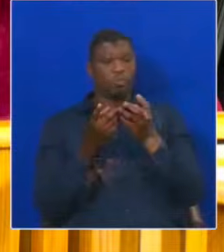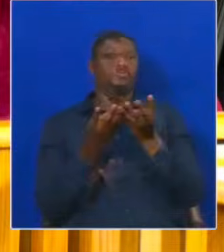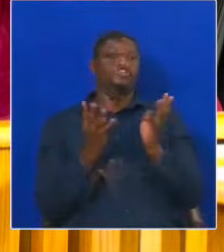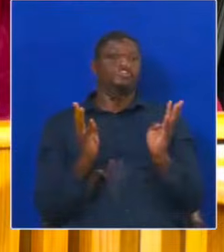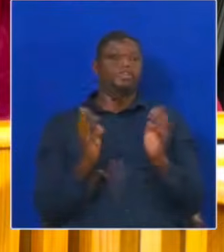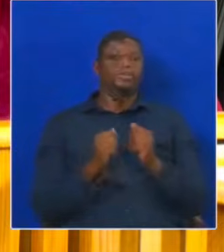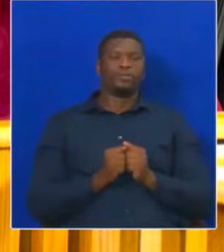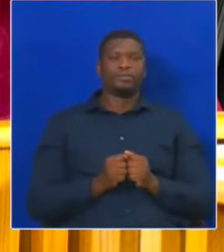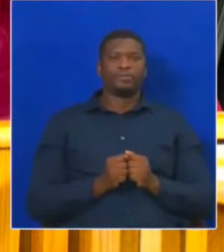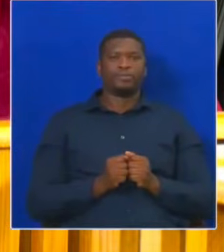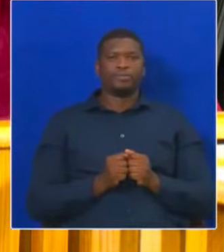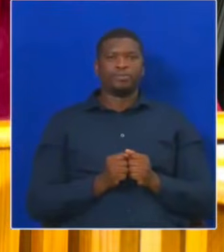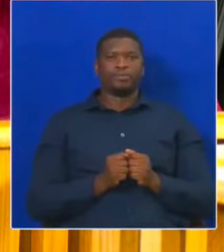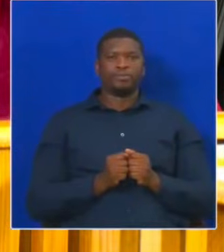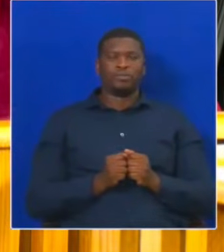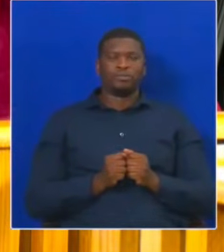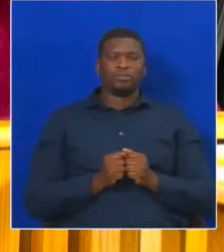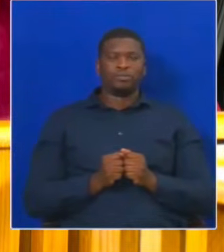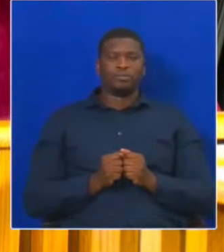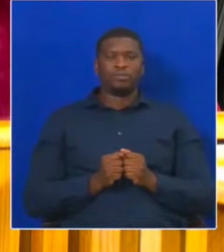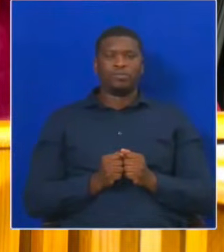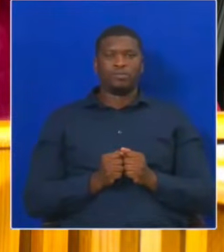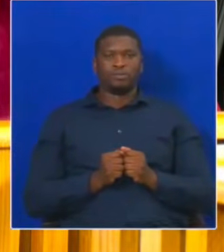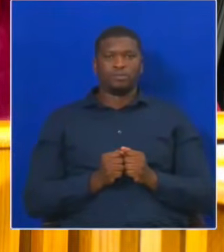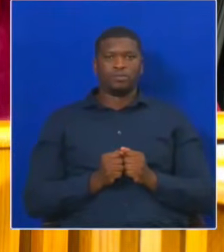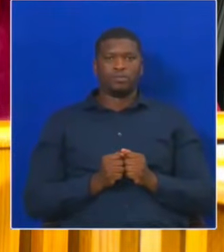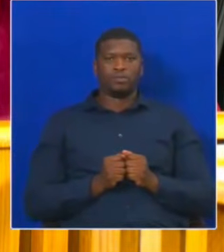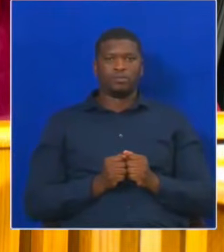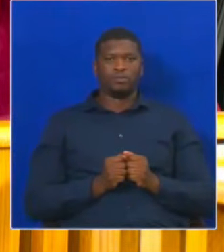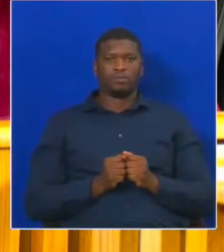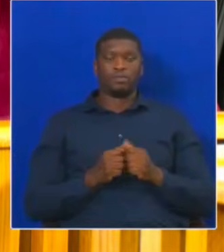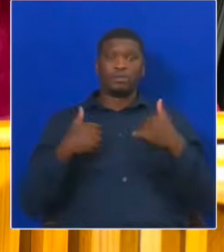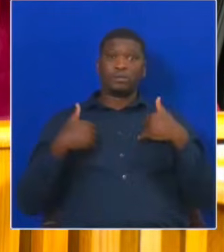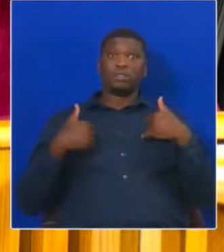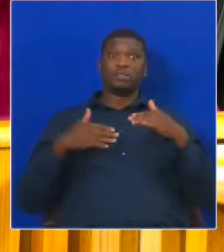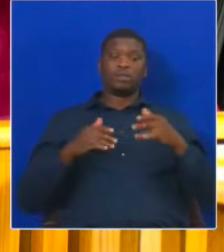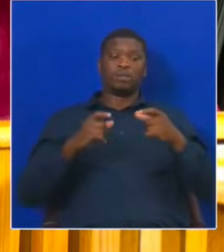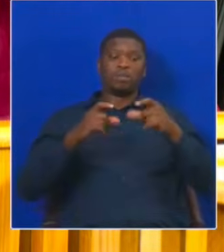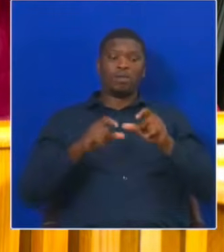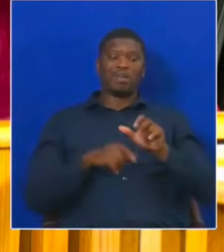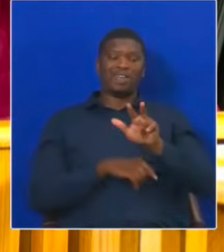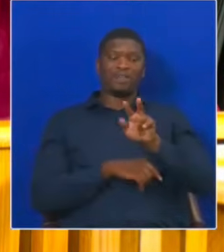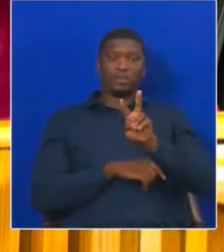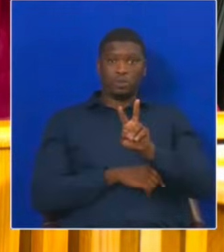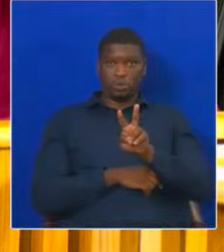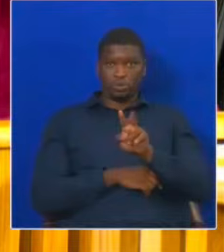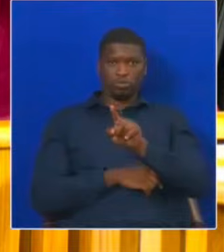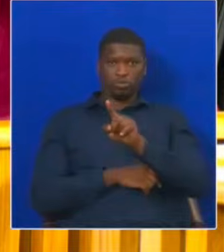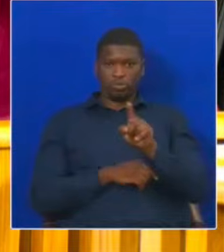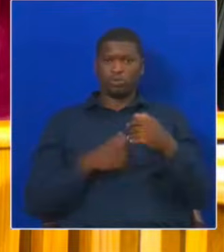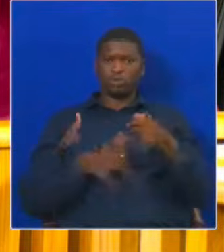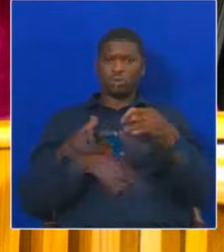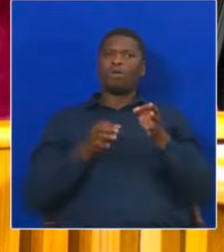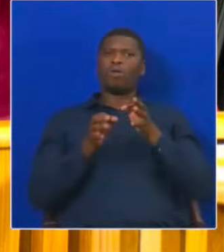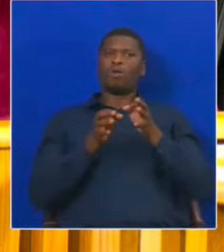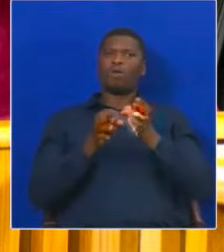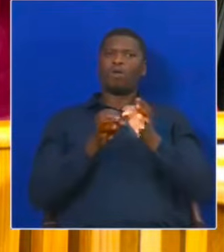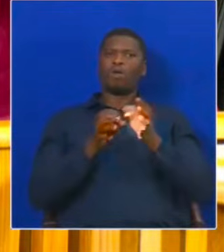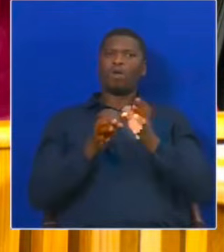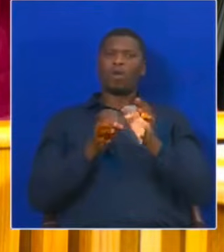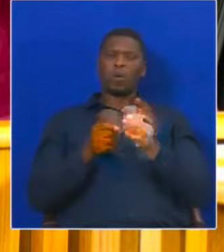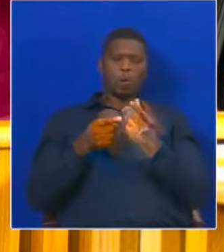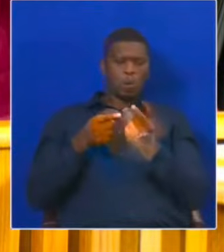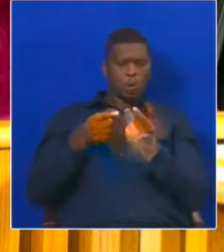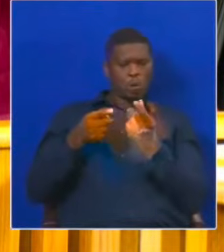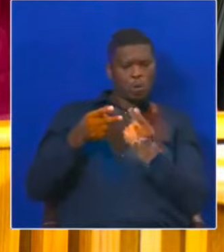up from paragraph 82, you detail steps taken in response to the application, the